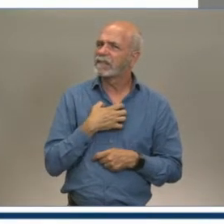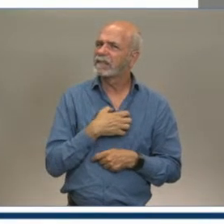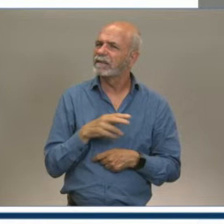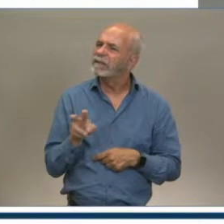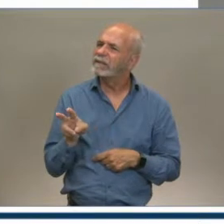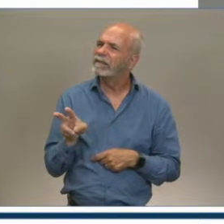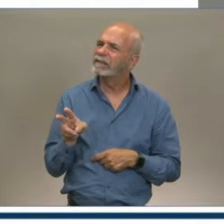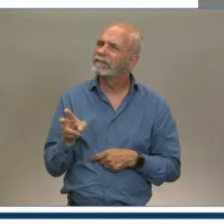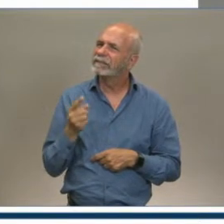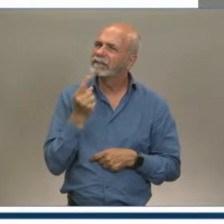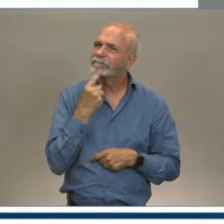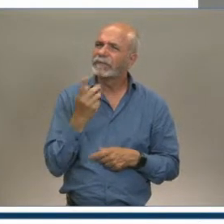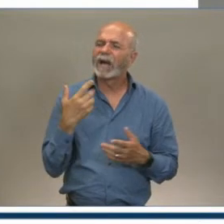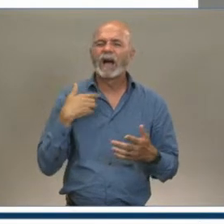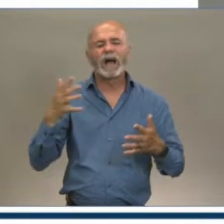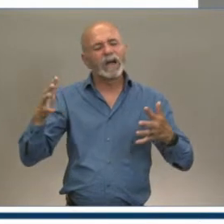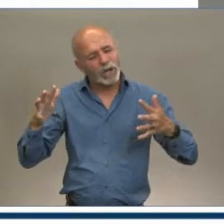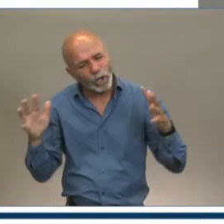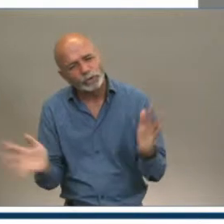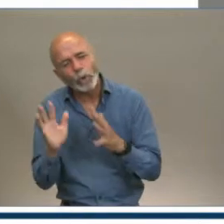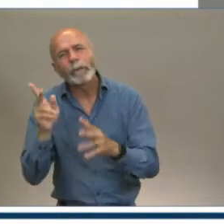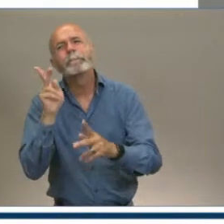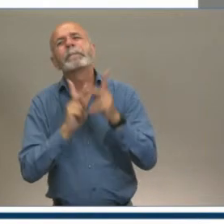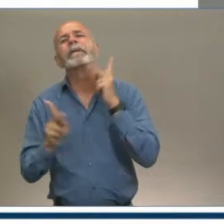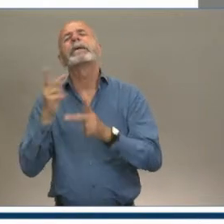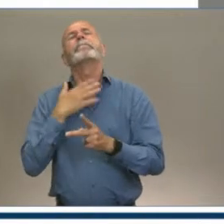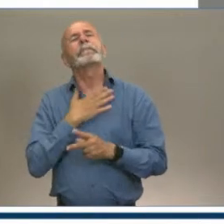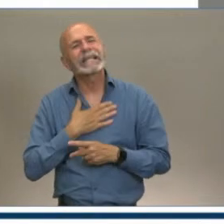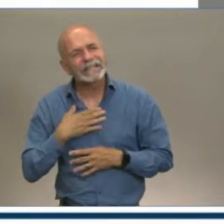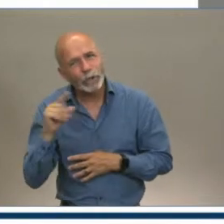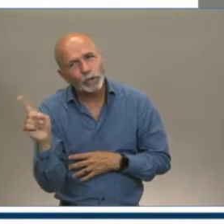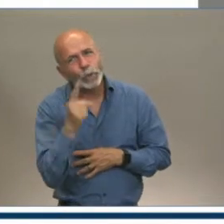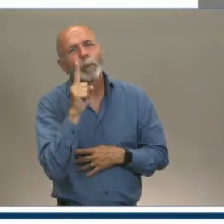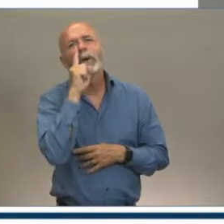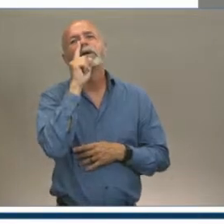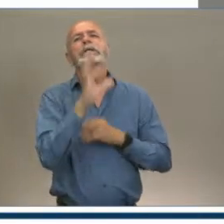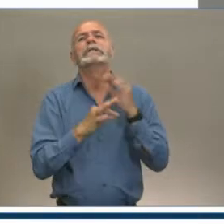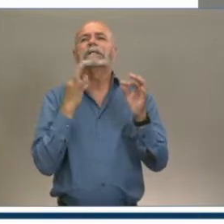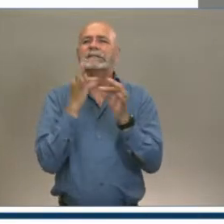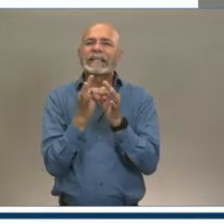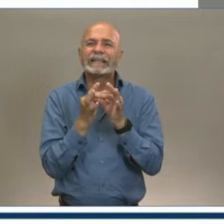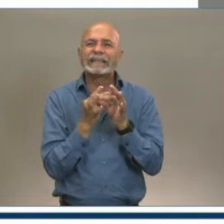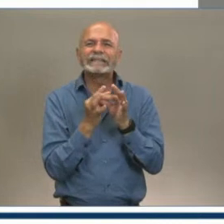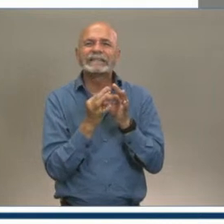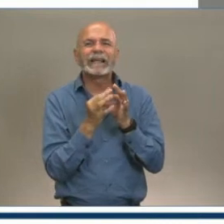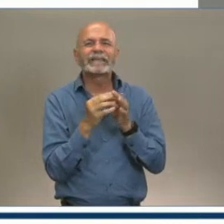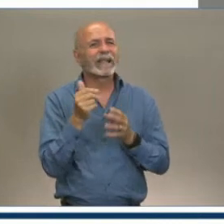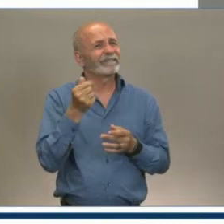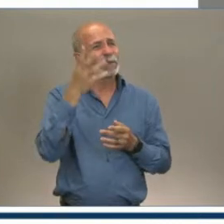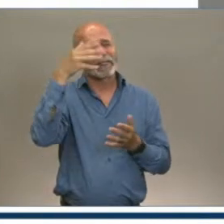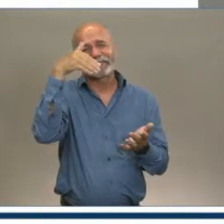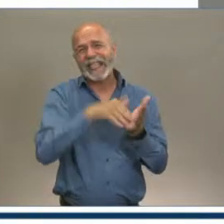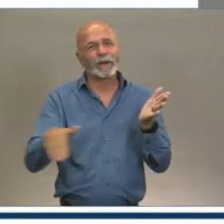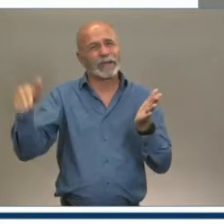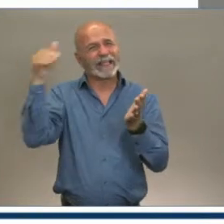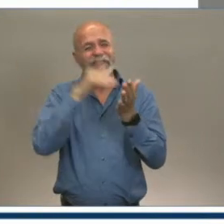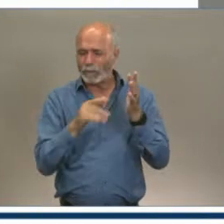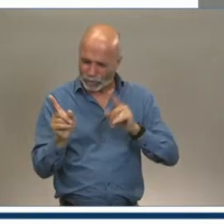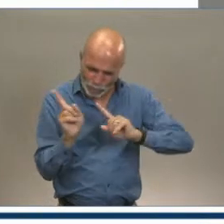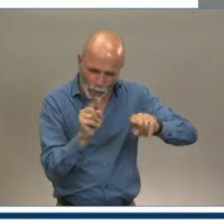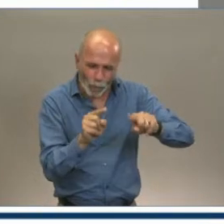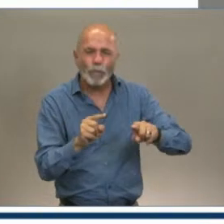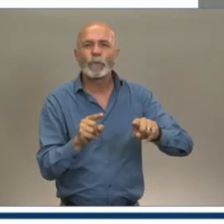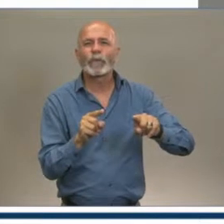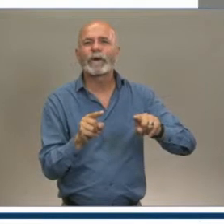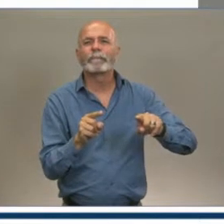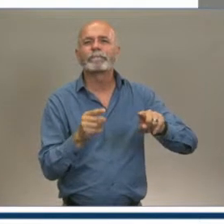Scotians to get tested. We're still doing, several thousand people a day. It's important we continue to do that. Our test volume is